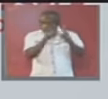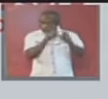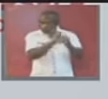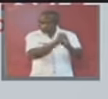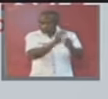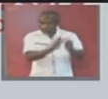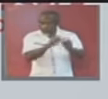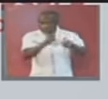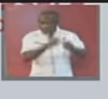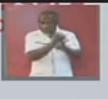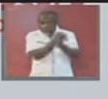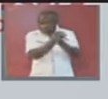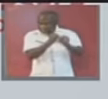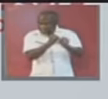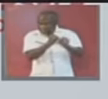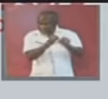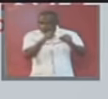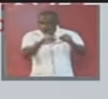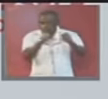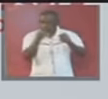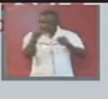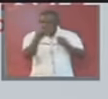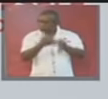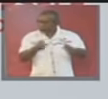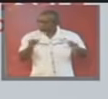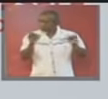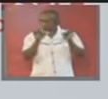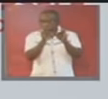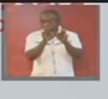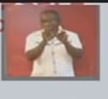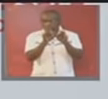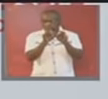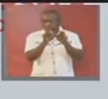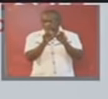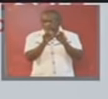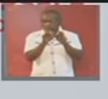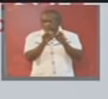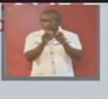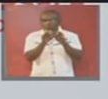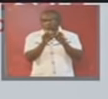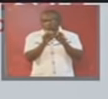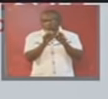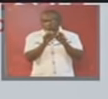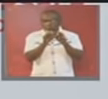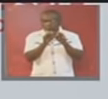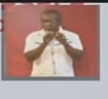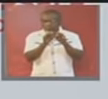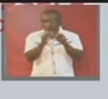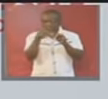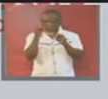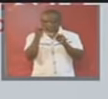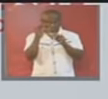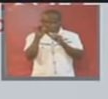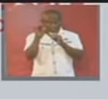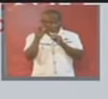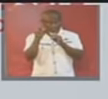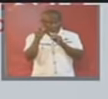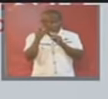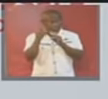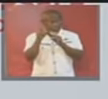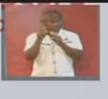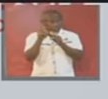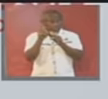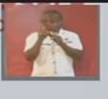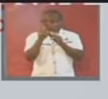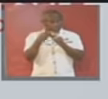our primary concern. We viewed it so seriously that yesterday morning at 8:30, myself, the